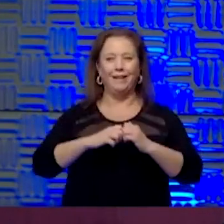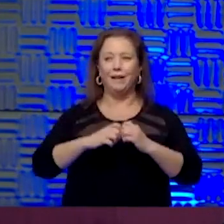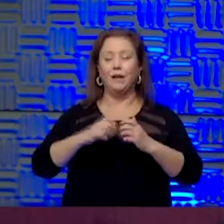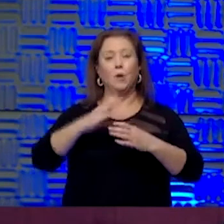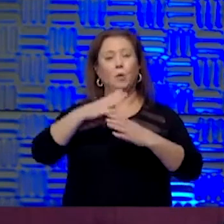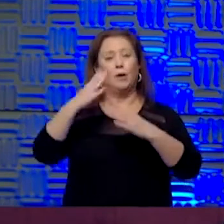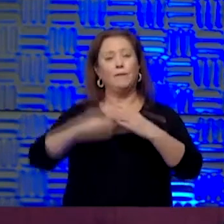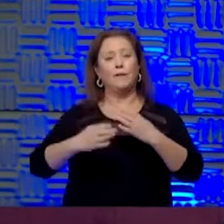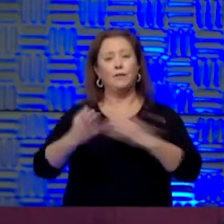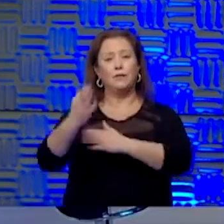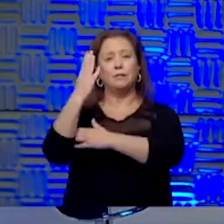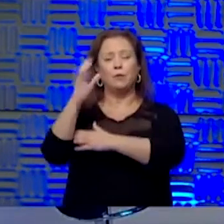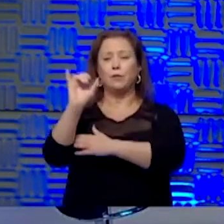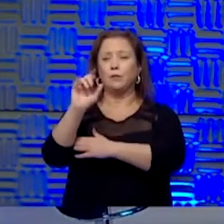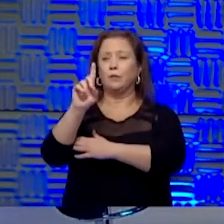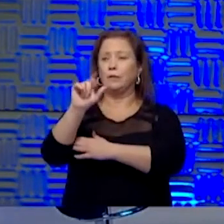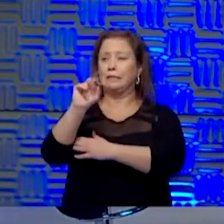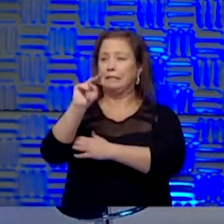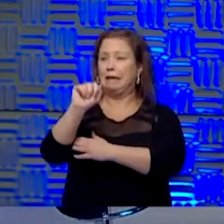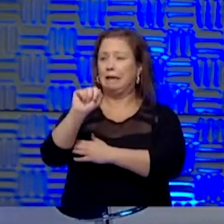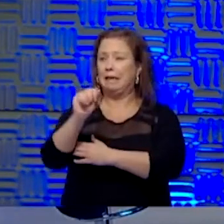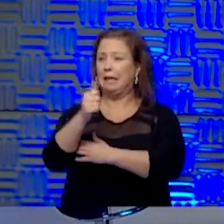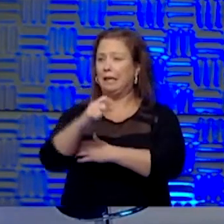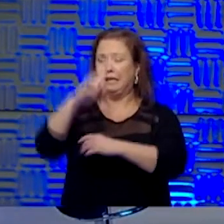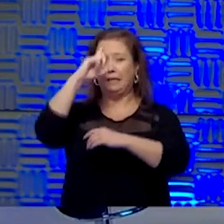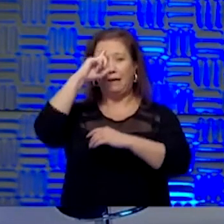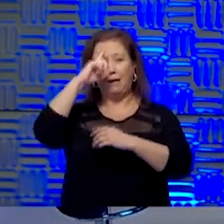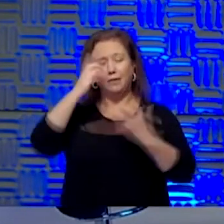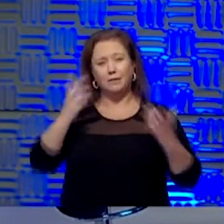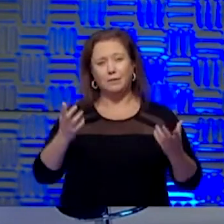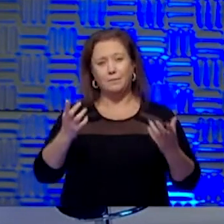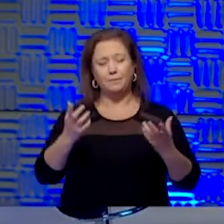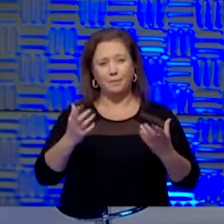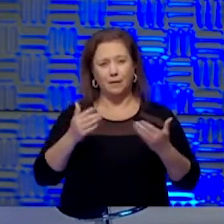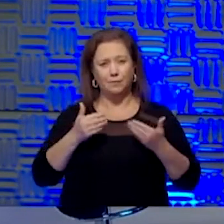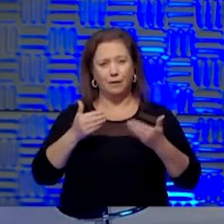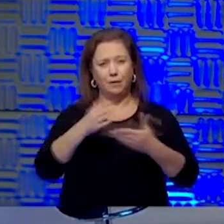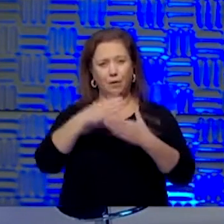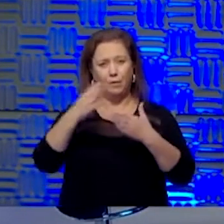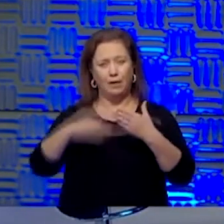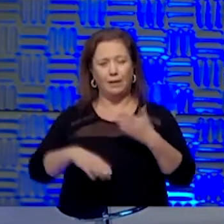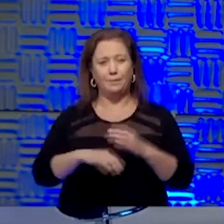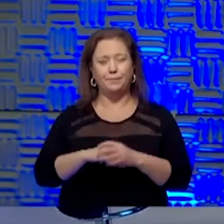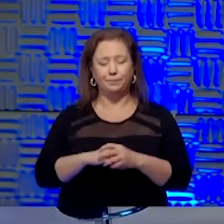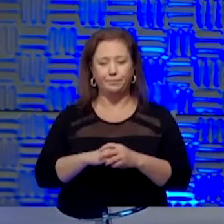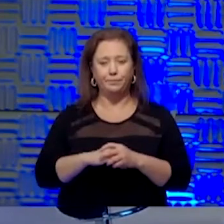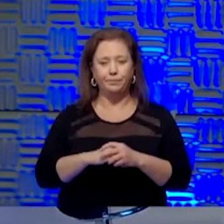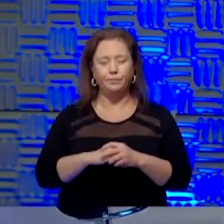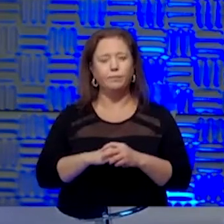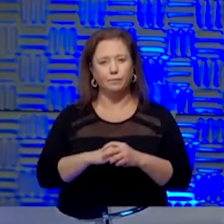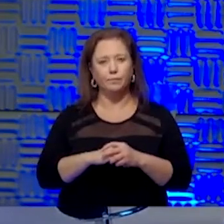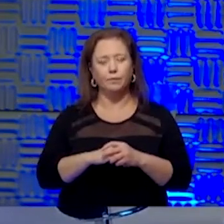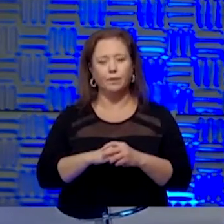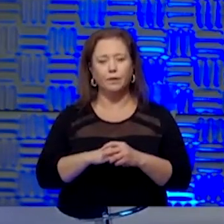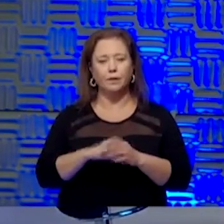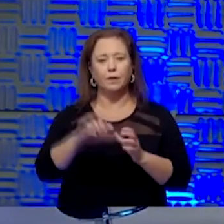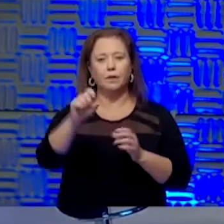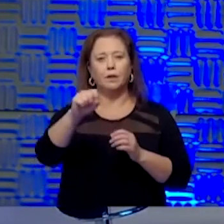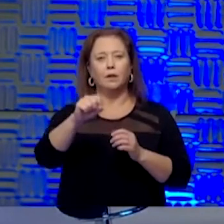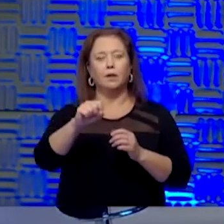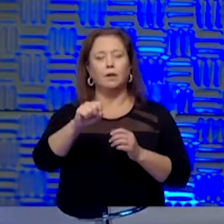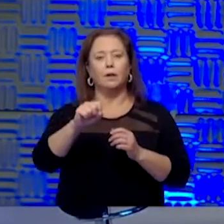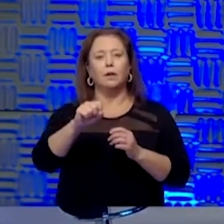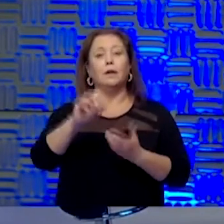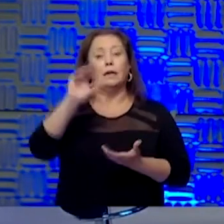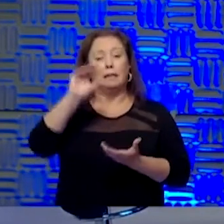wind up this morning. Dana, any thoughts here as we go into the weekend? Yeah, I mean, I think there's a lot of lessening